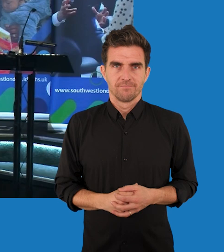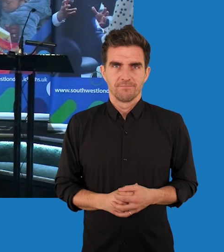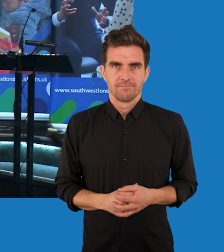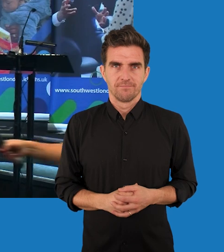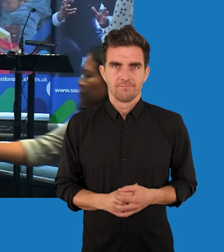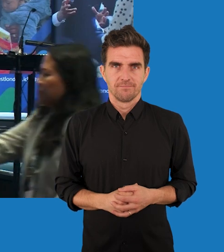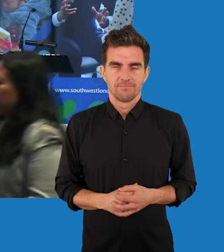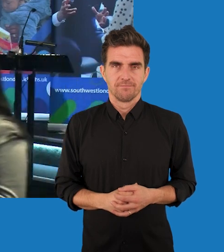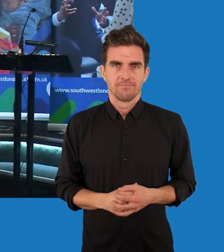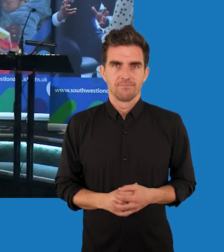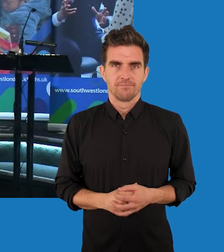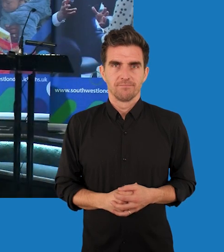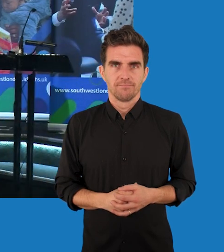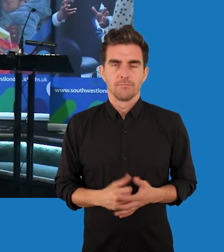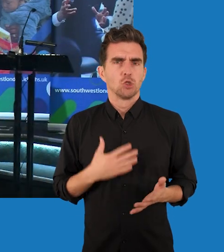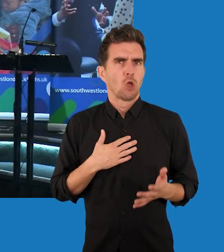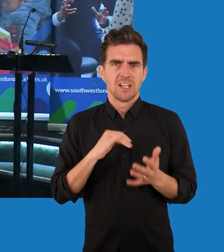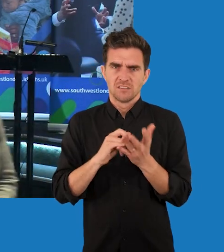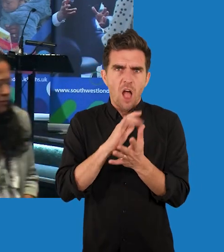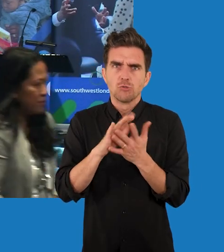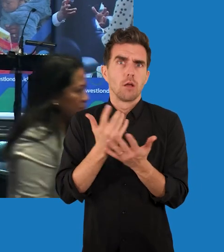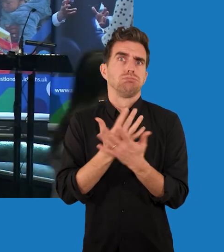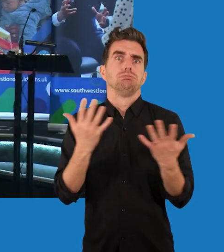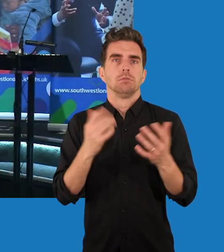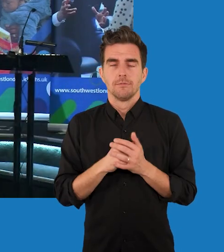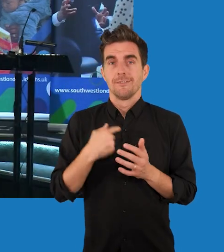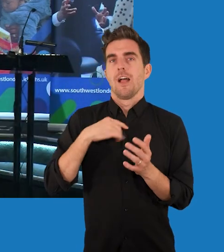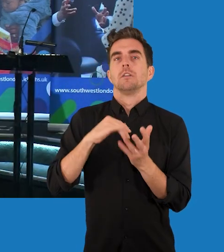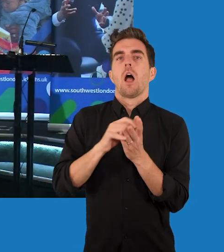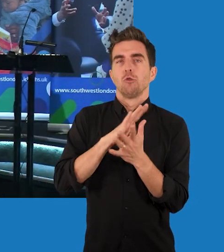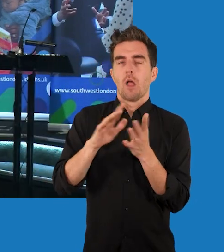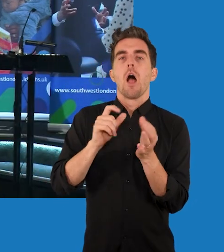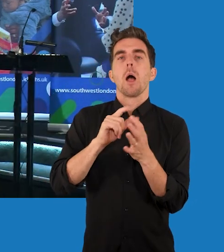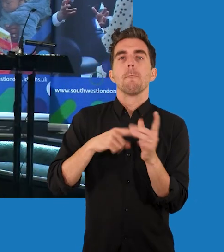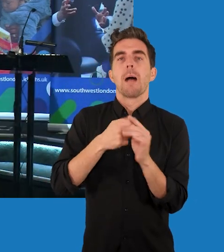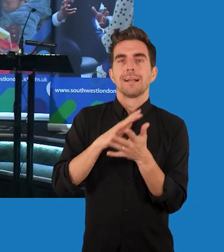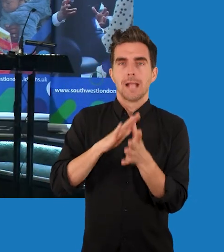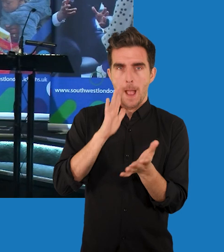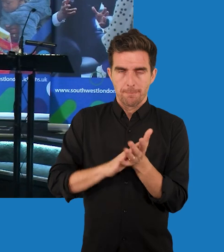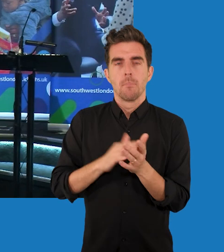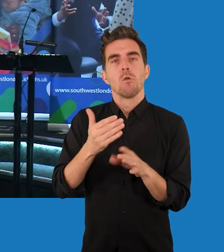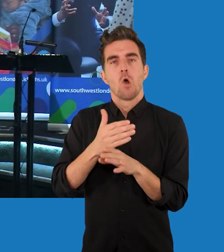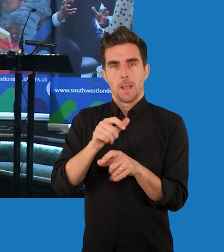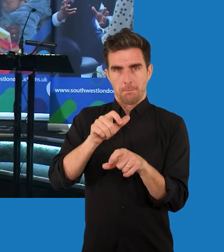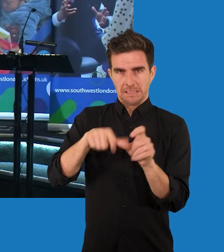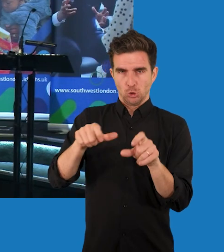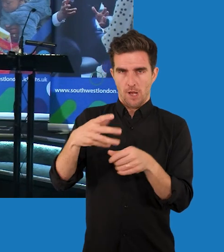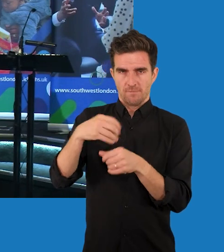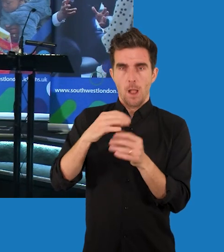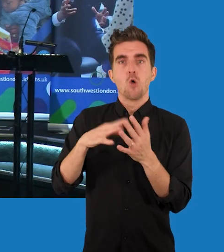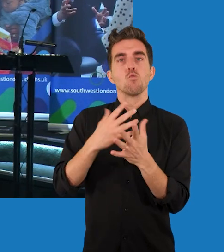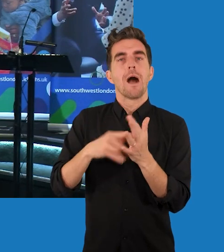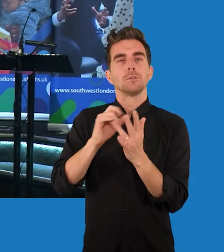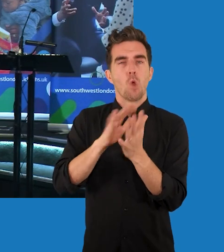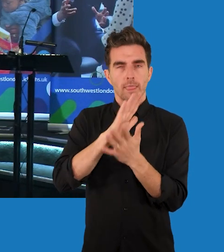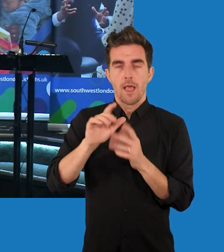back to Lady? Oh, right. Thank you. Sorry, to me, Sarah's in the room. I'm Sarah Rackham. Been involved in patient involvement in